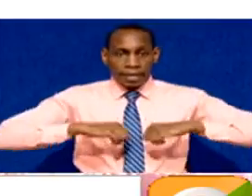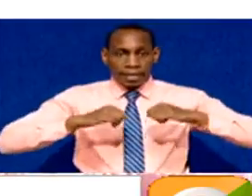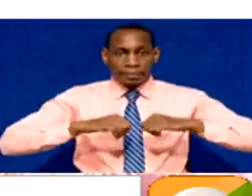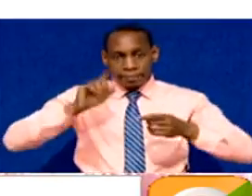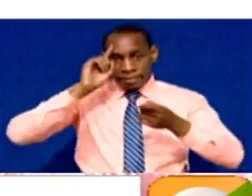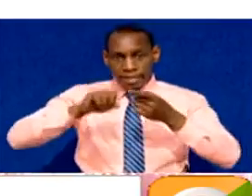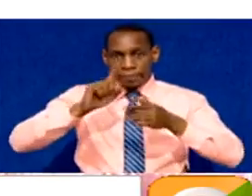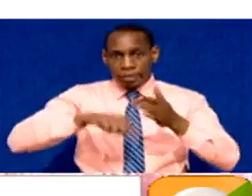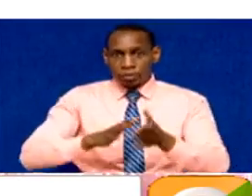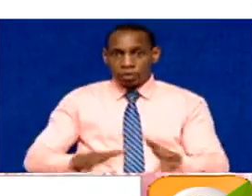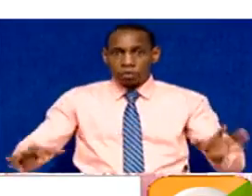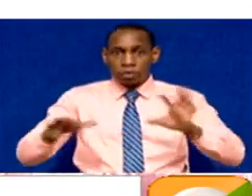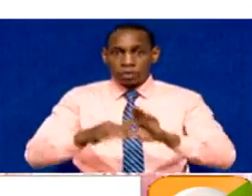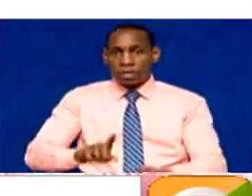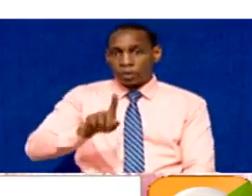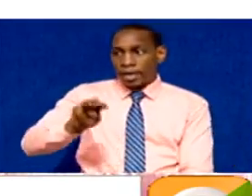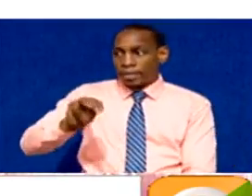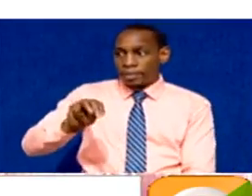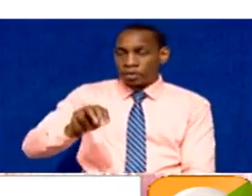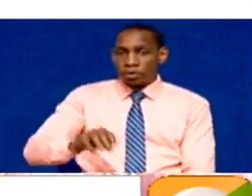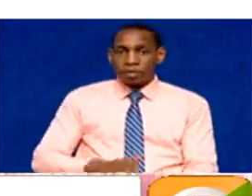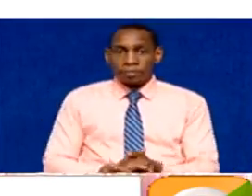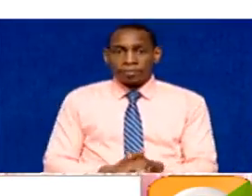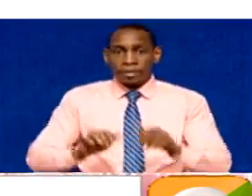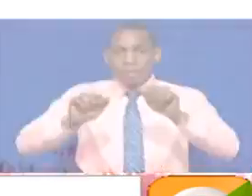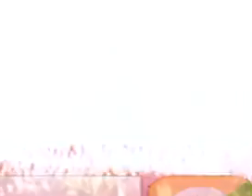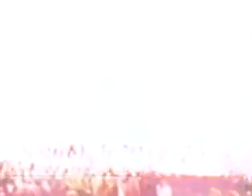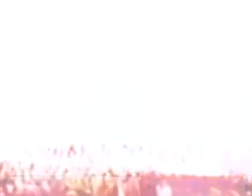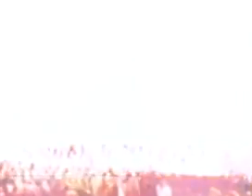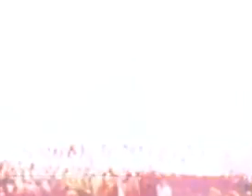with the goal of connecting 1 million competent youth to these opportunities.